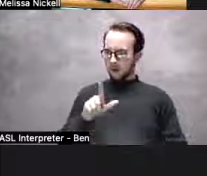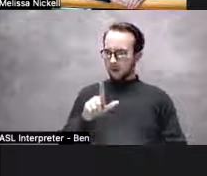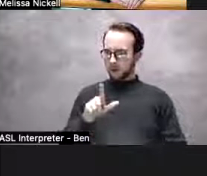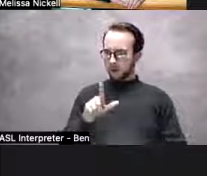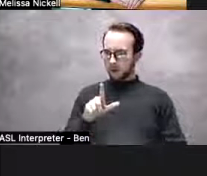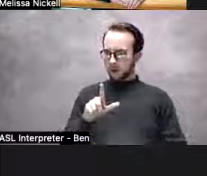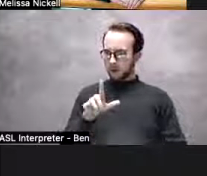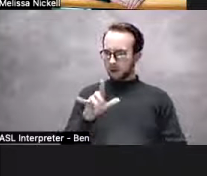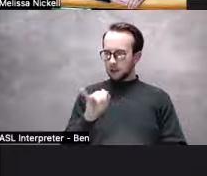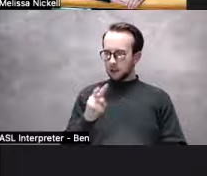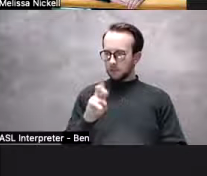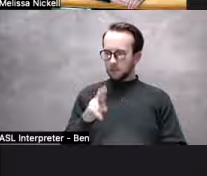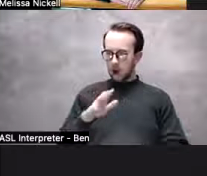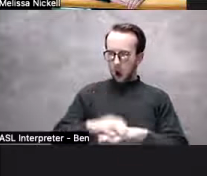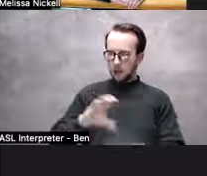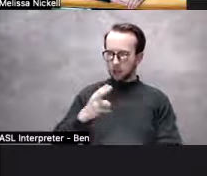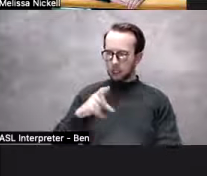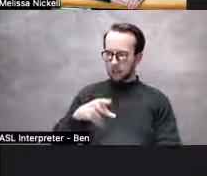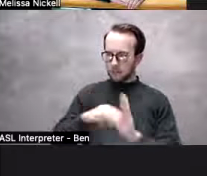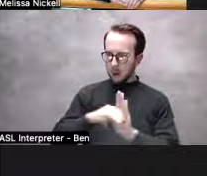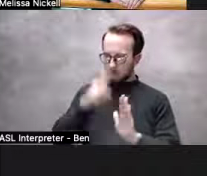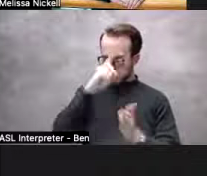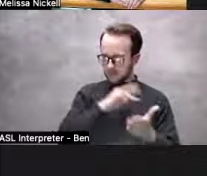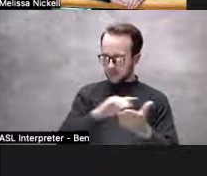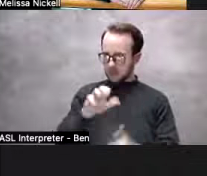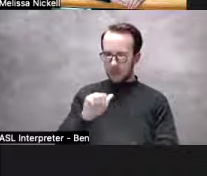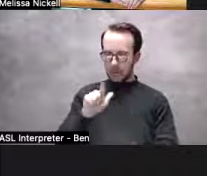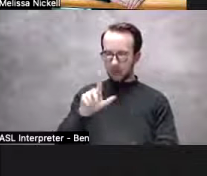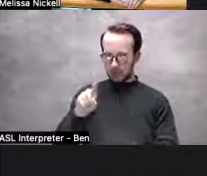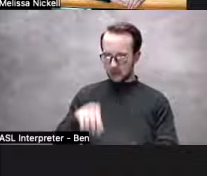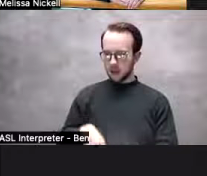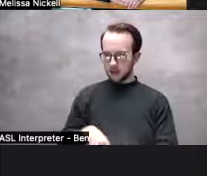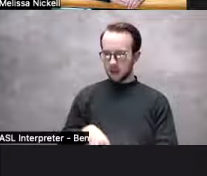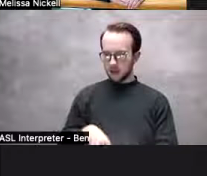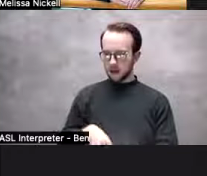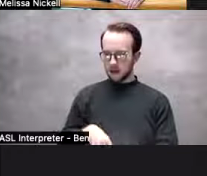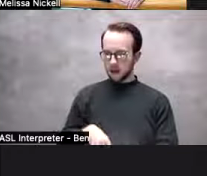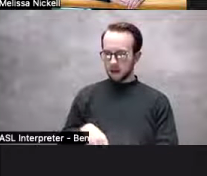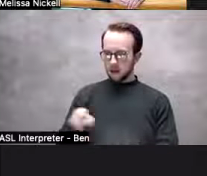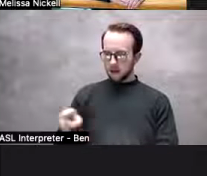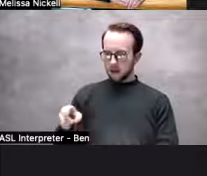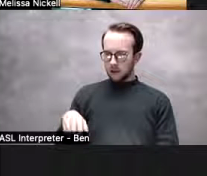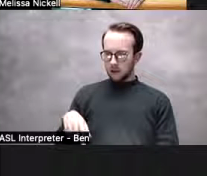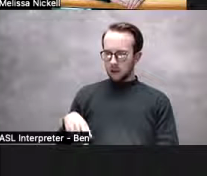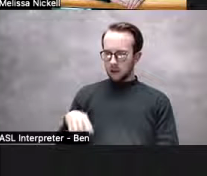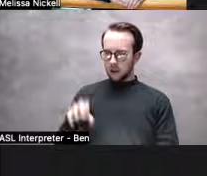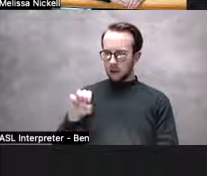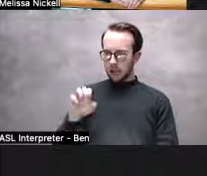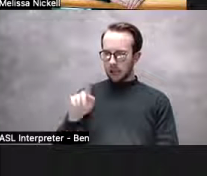for studying alcohol-associated liver disease, or ALD. The PI here is Ekihiro Seki.